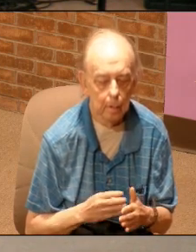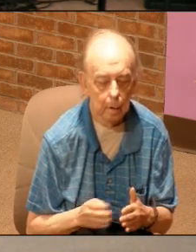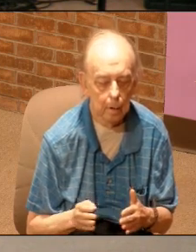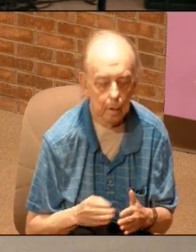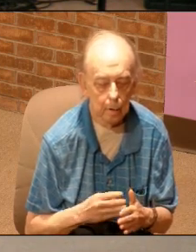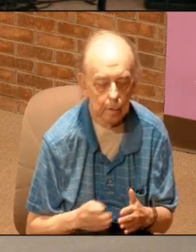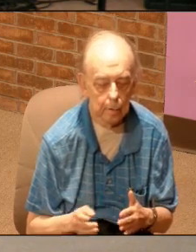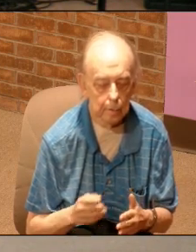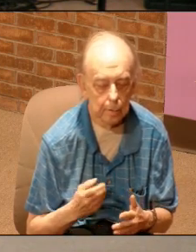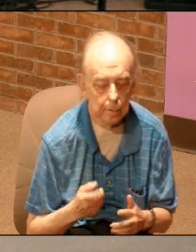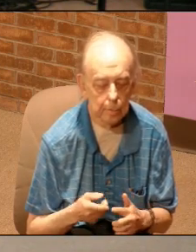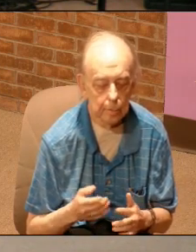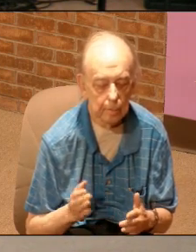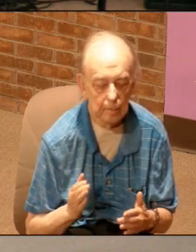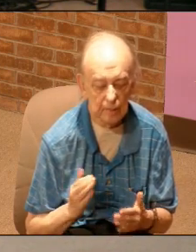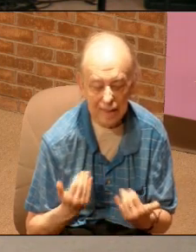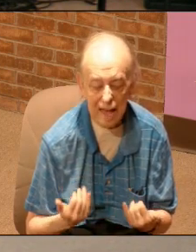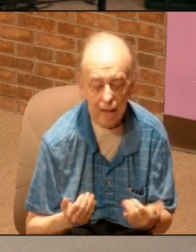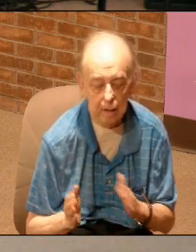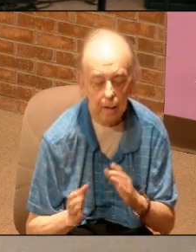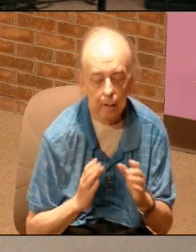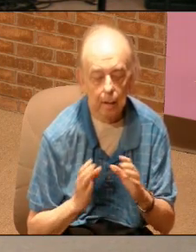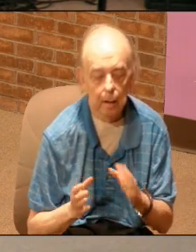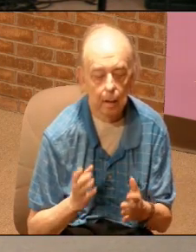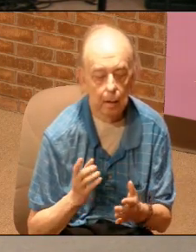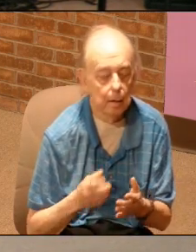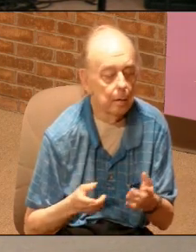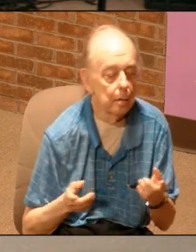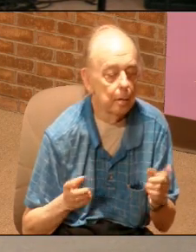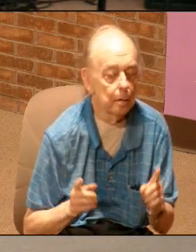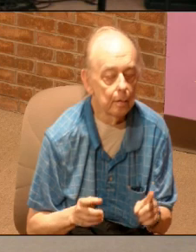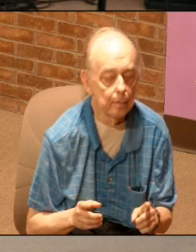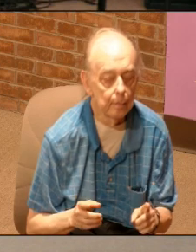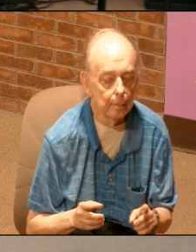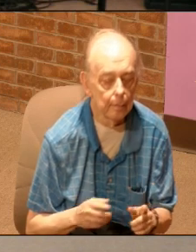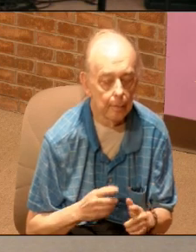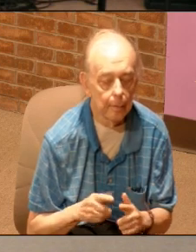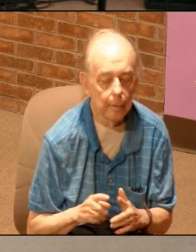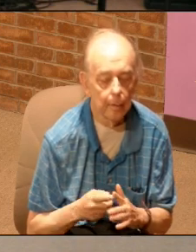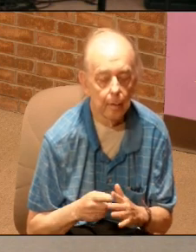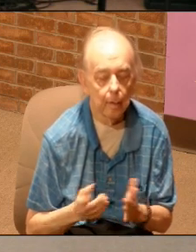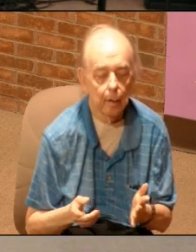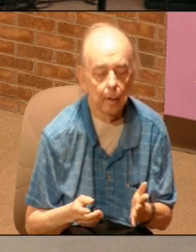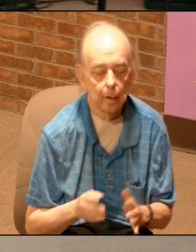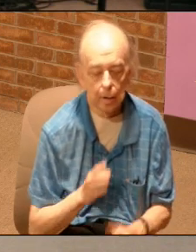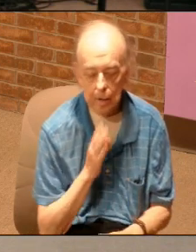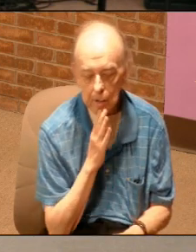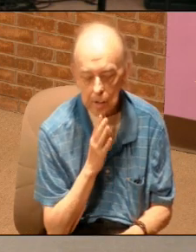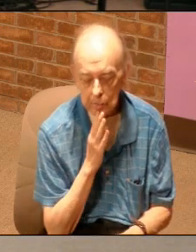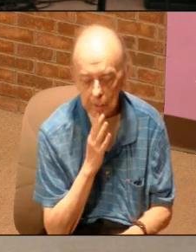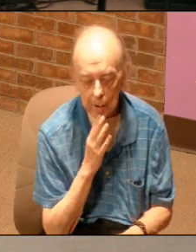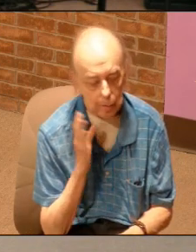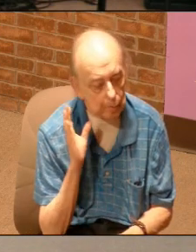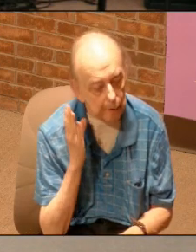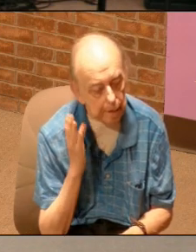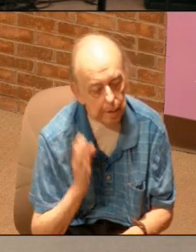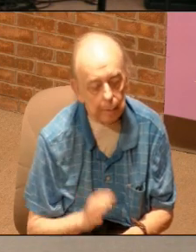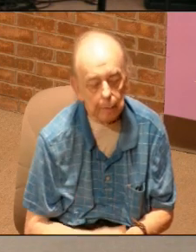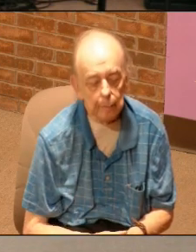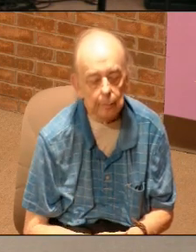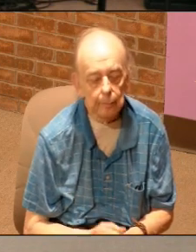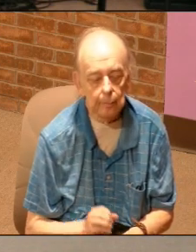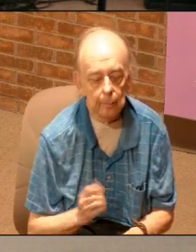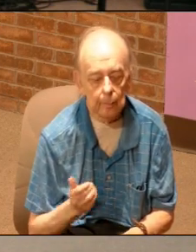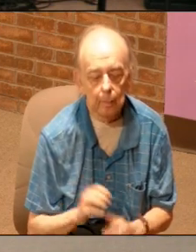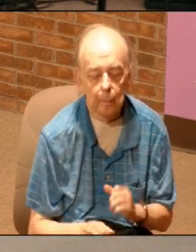less conversations that were going on. And then what ended up happening was that then it began into talk radio.